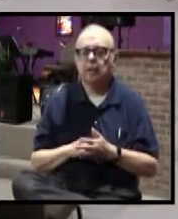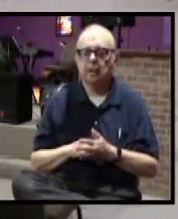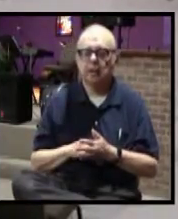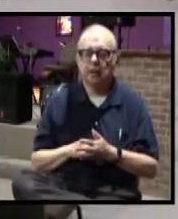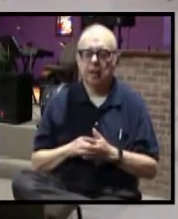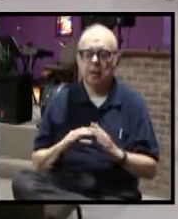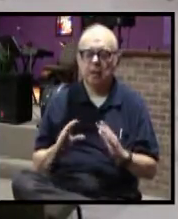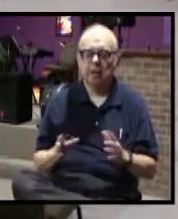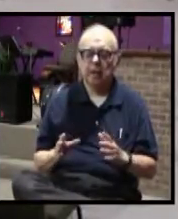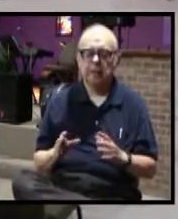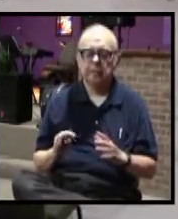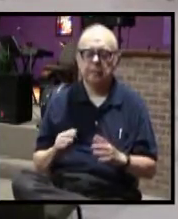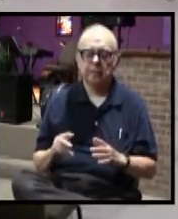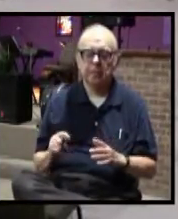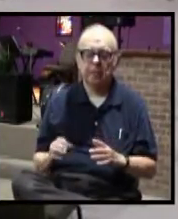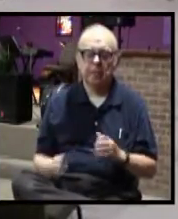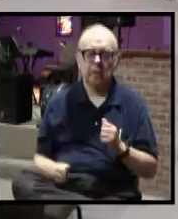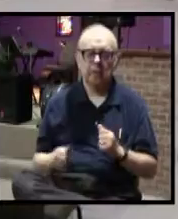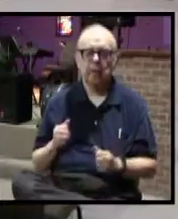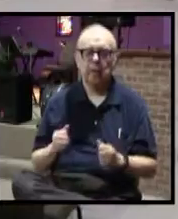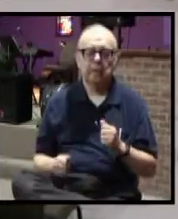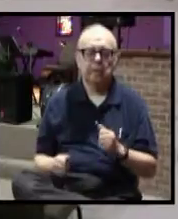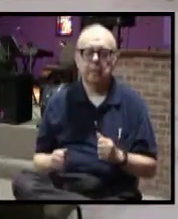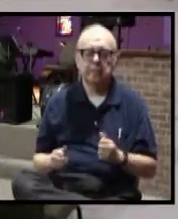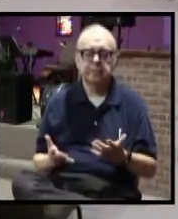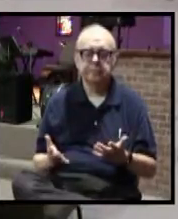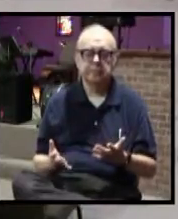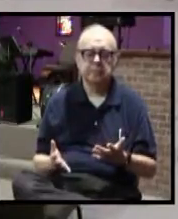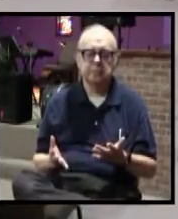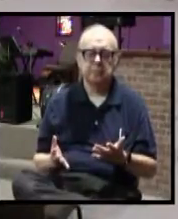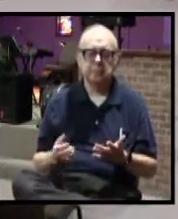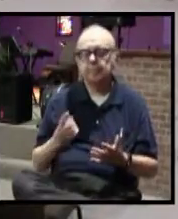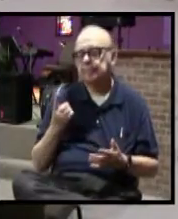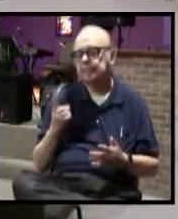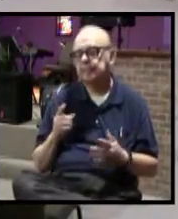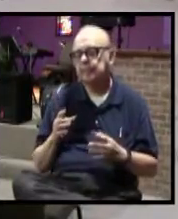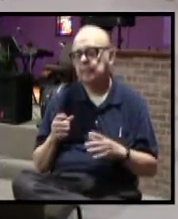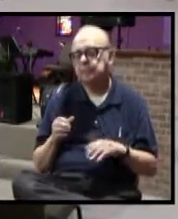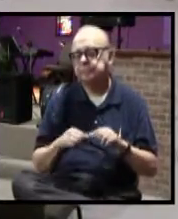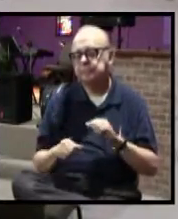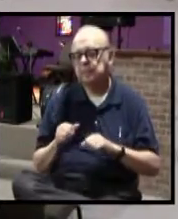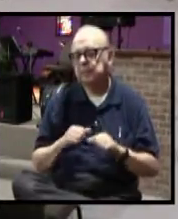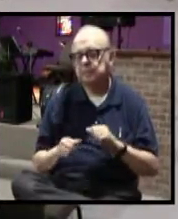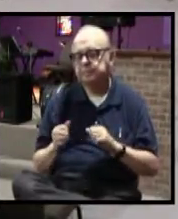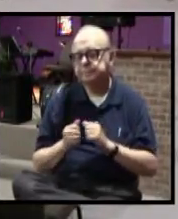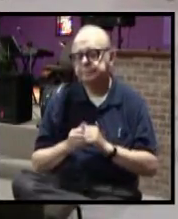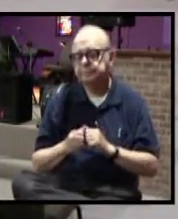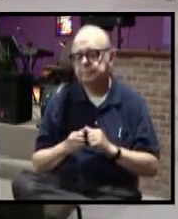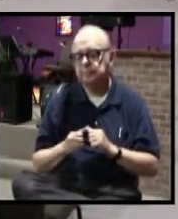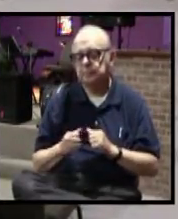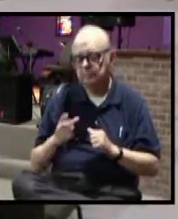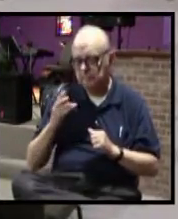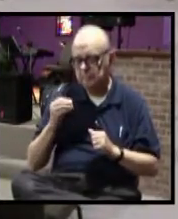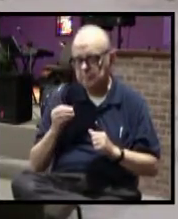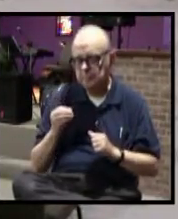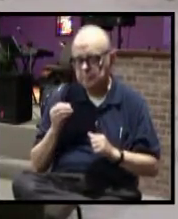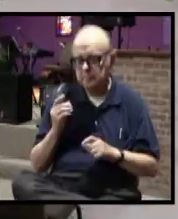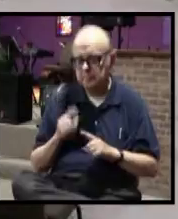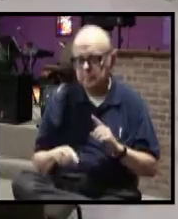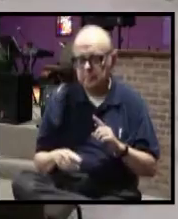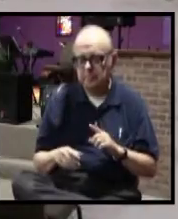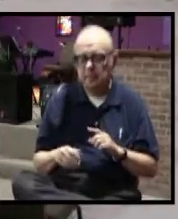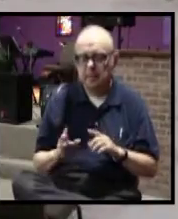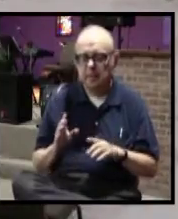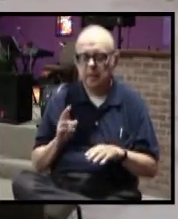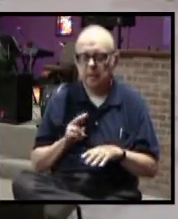this. His classmates are delayed as well. But most, not as much as Christopher. They're figuring out how to interact socially every day. And